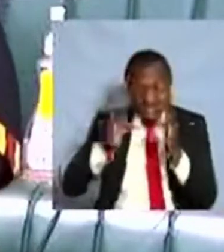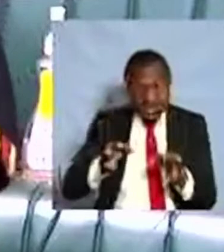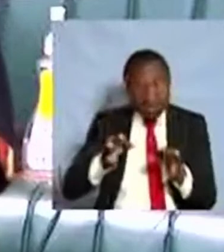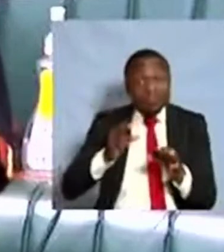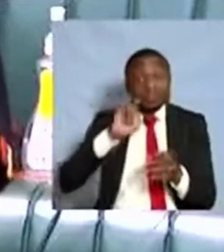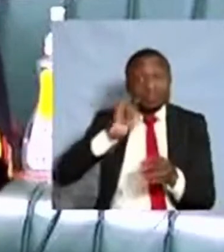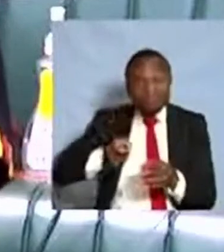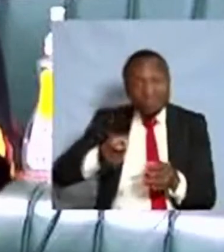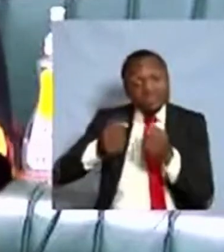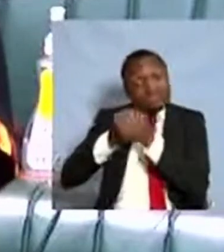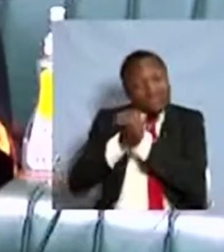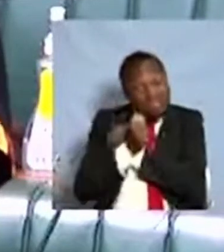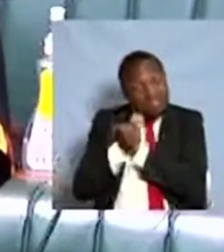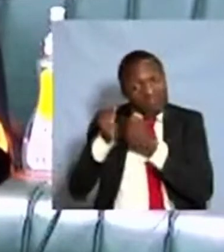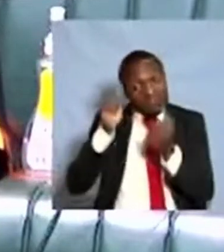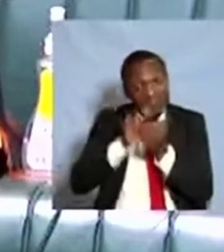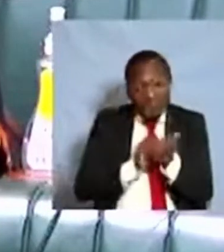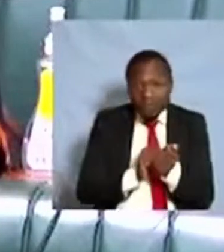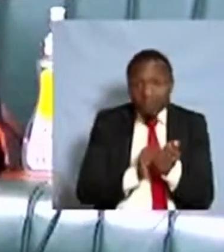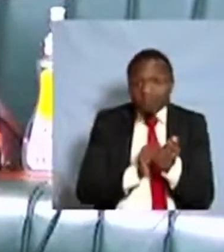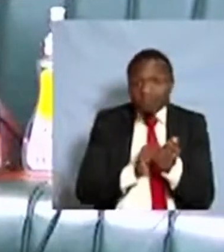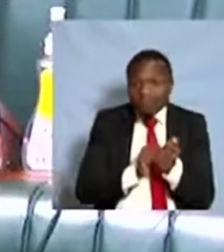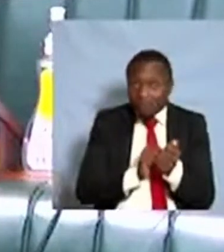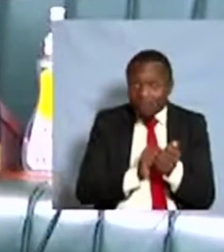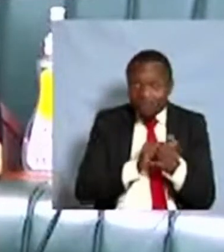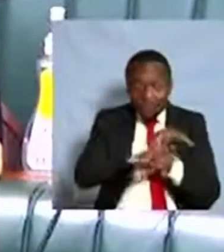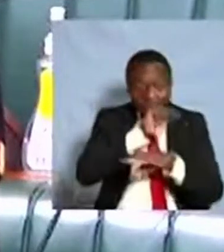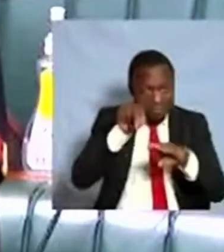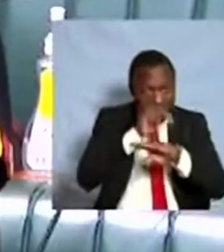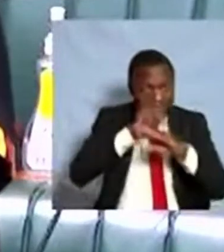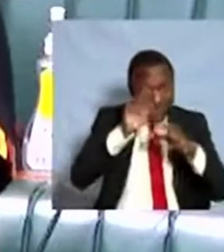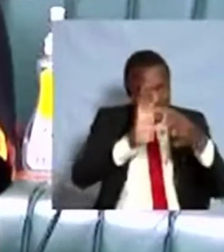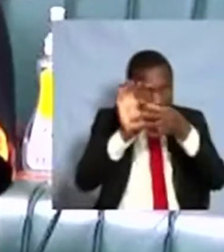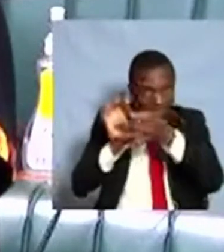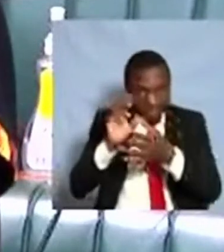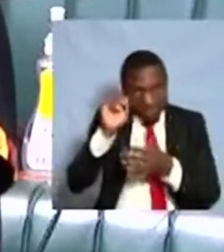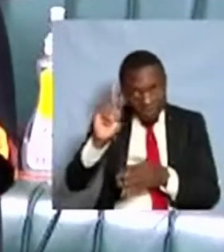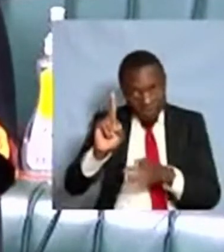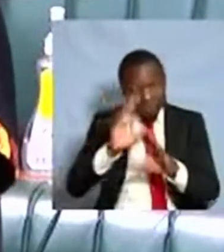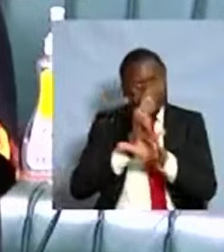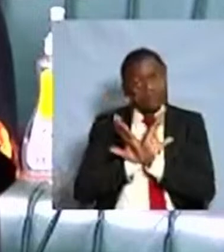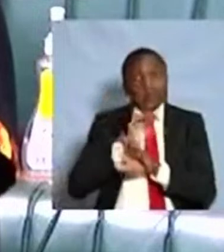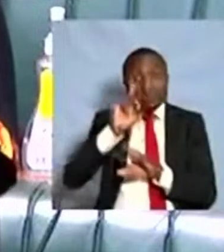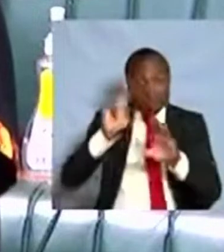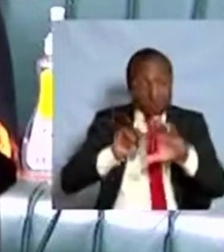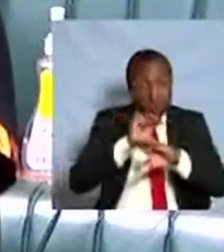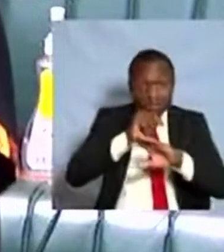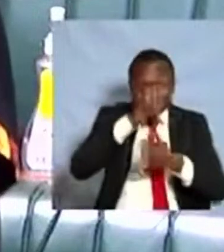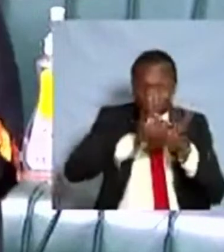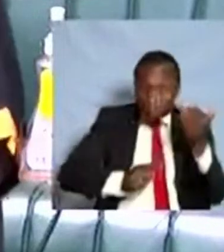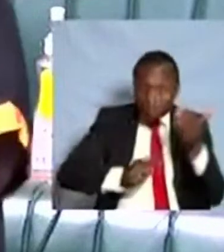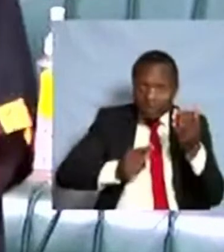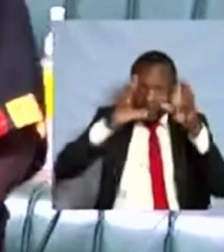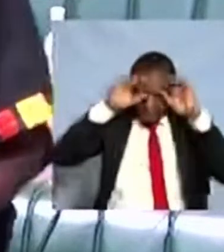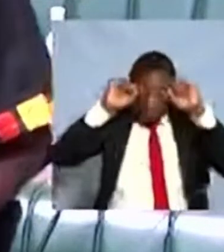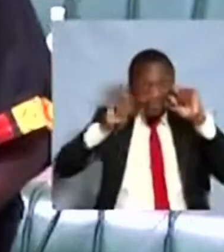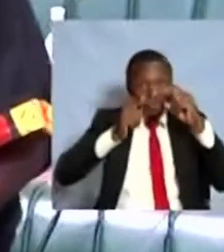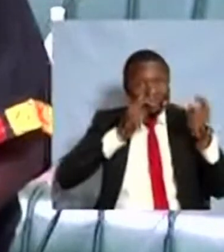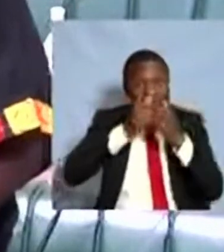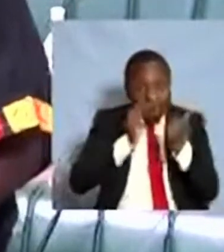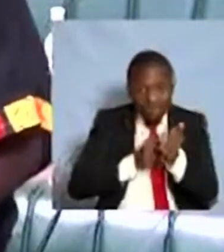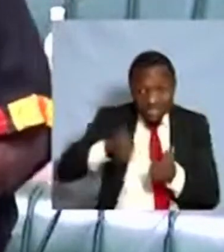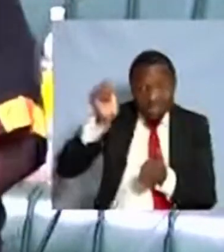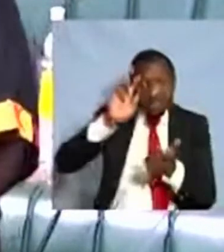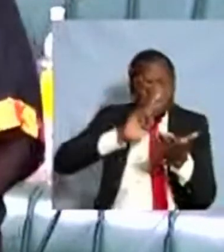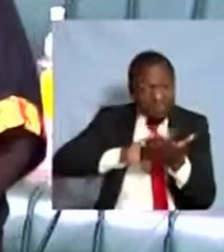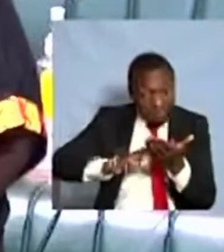to be patriotic about this nation and uniting. There's one Zambia, one nation, which the president spoke about. He's the one who was reading the